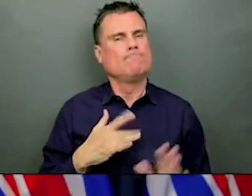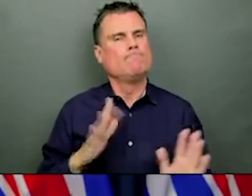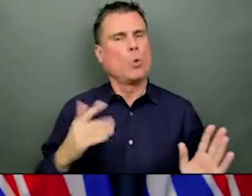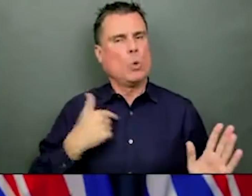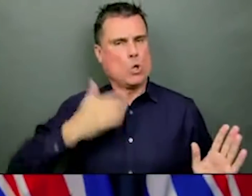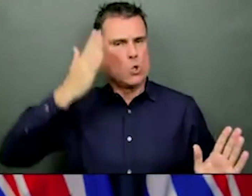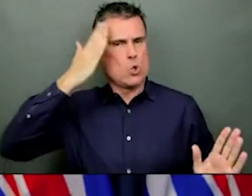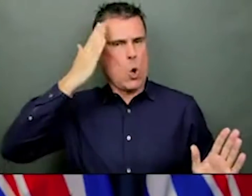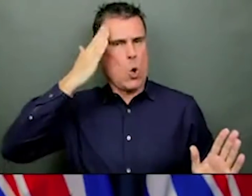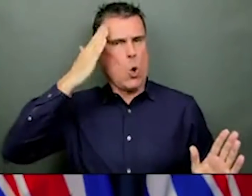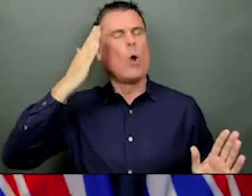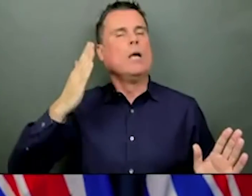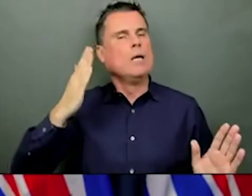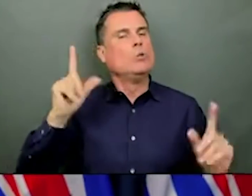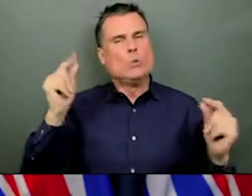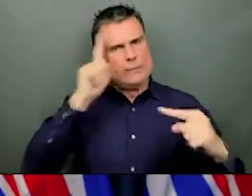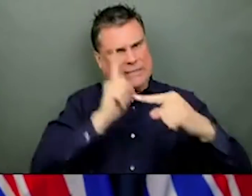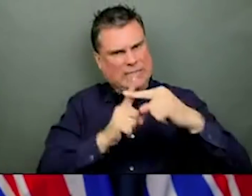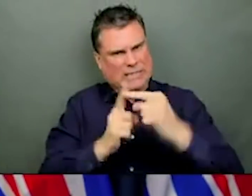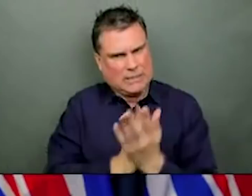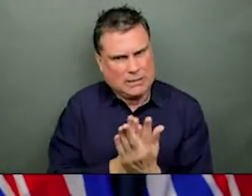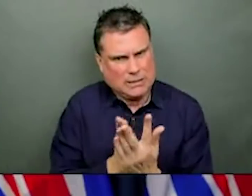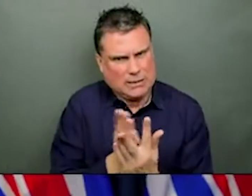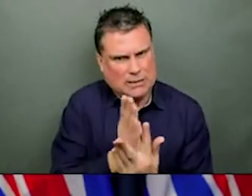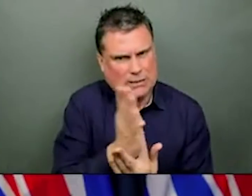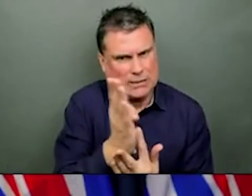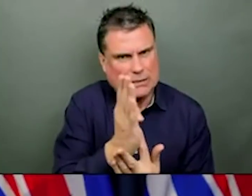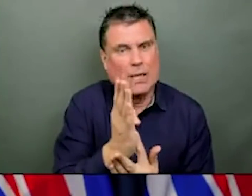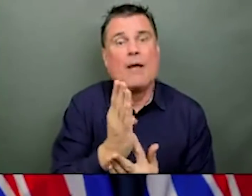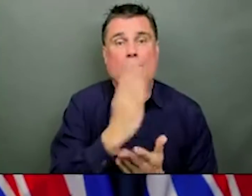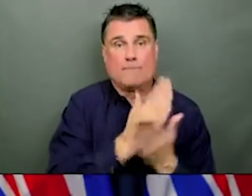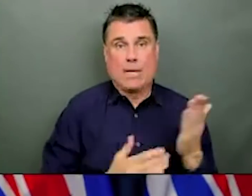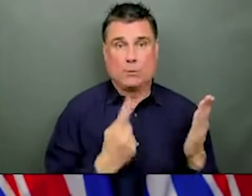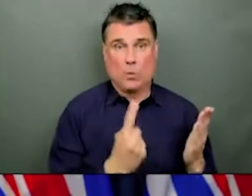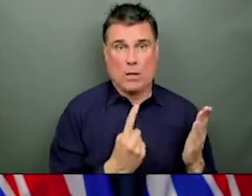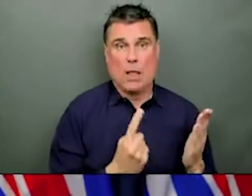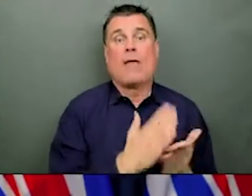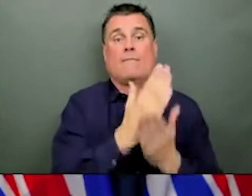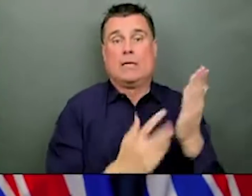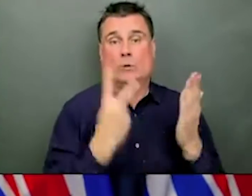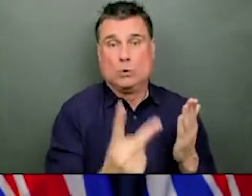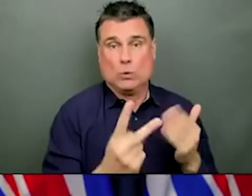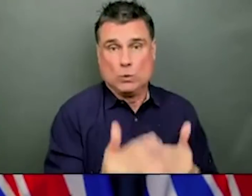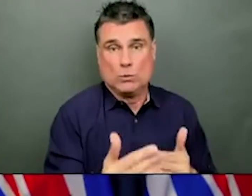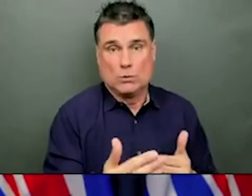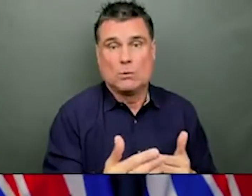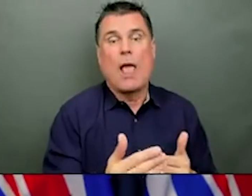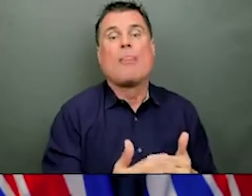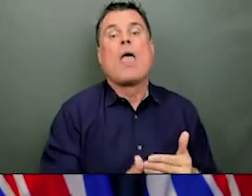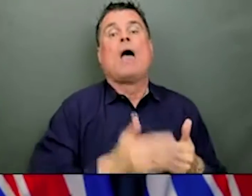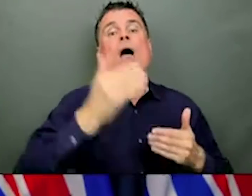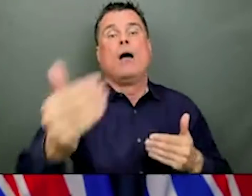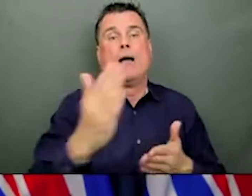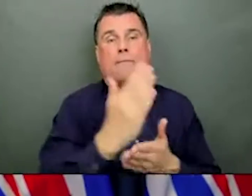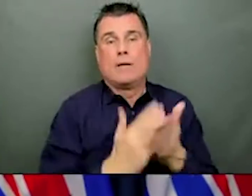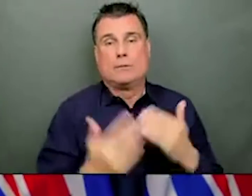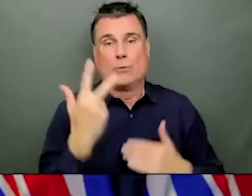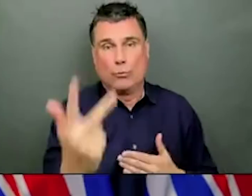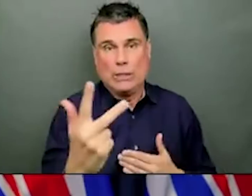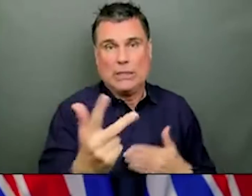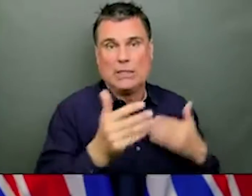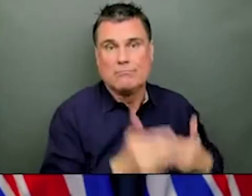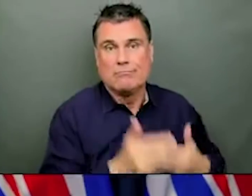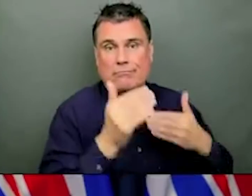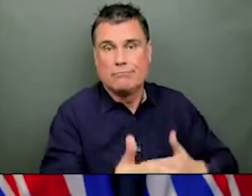quickly as we can to phase 3. I think it also connects into the announcement that we've made today. If we are going to come out of the